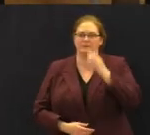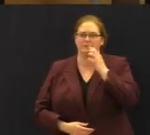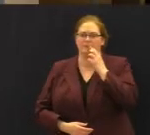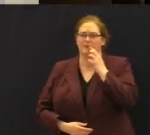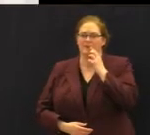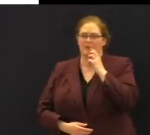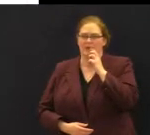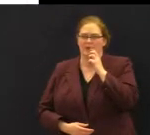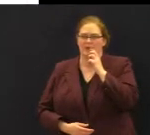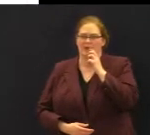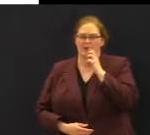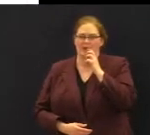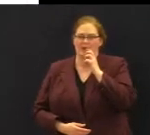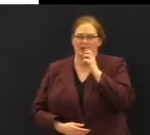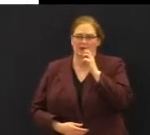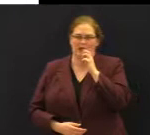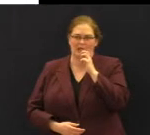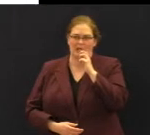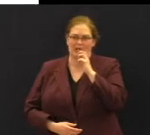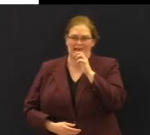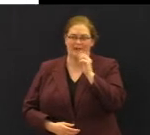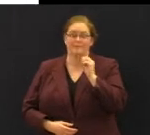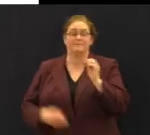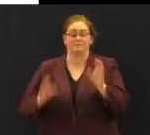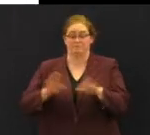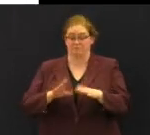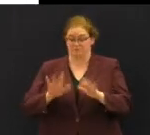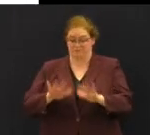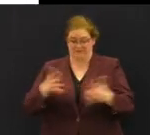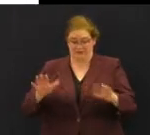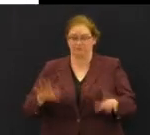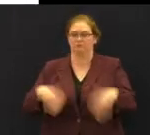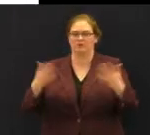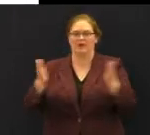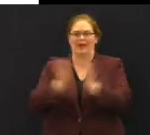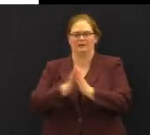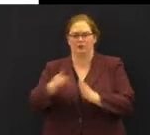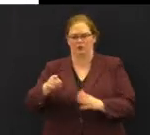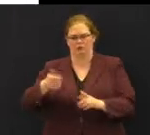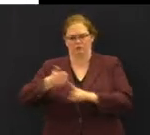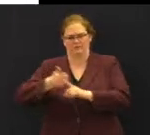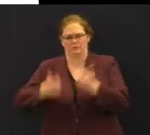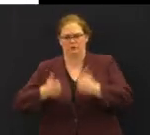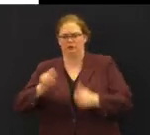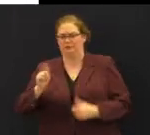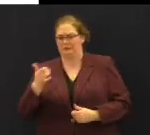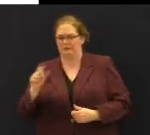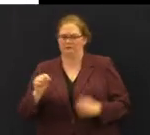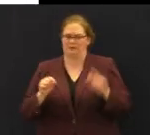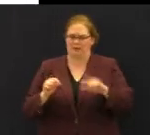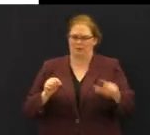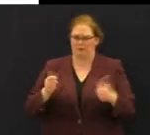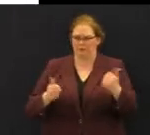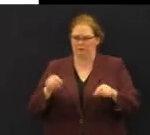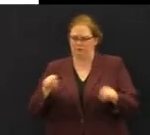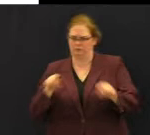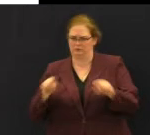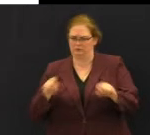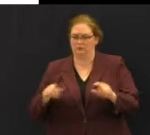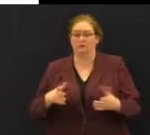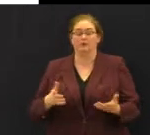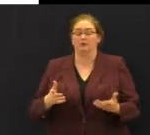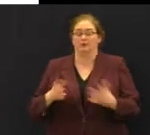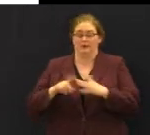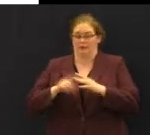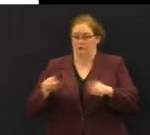So once you enter into the portal, it's going to start by asking you to either register as a tenant or a landlord. So again, either party can begin